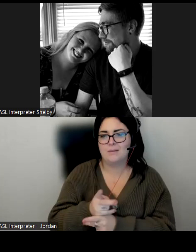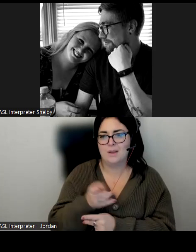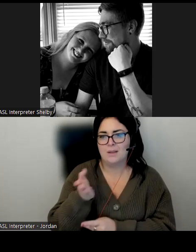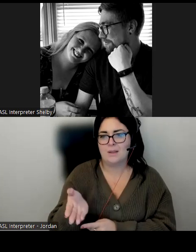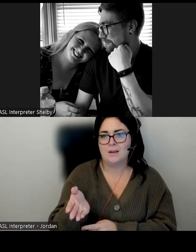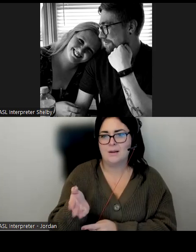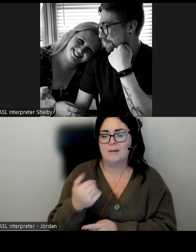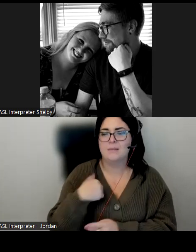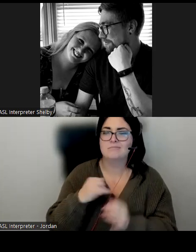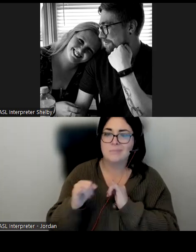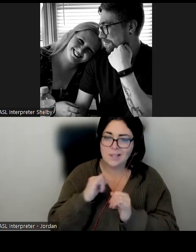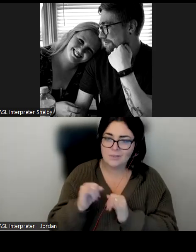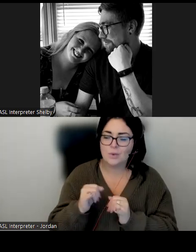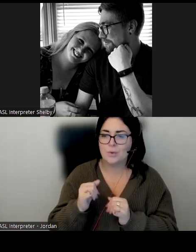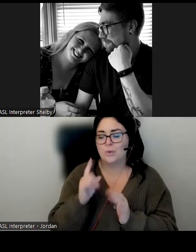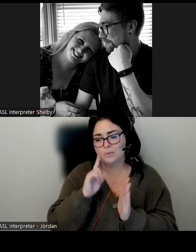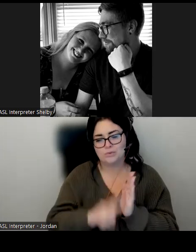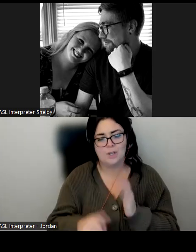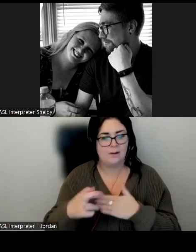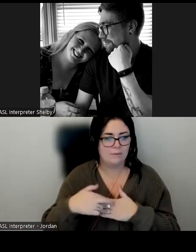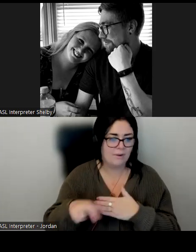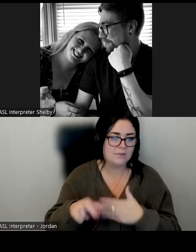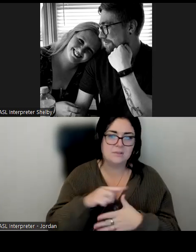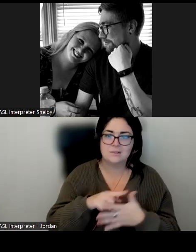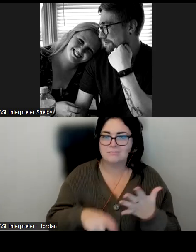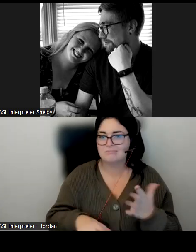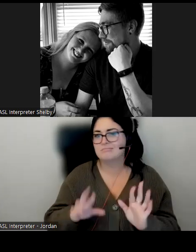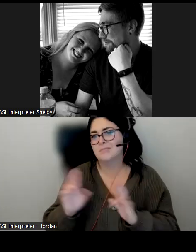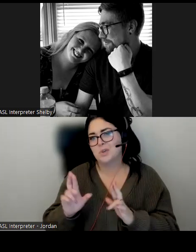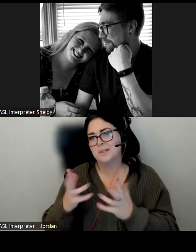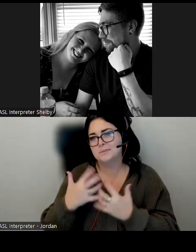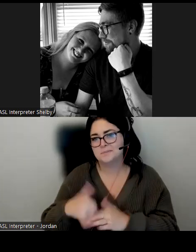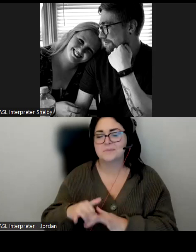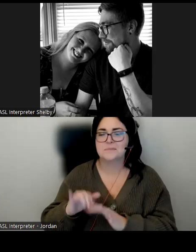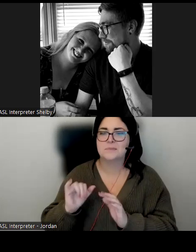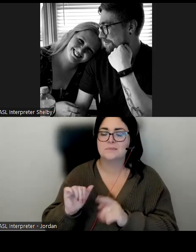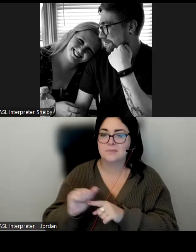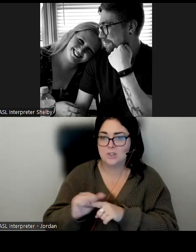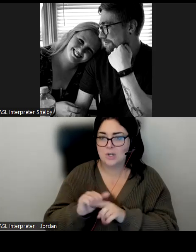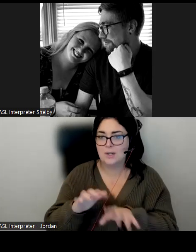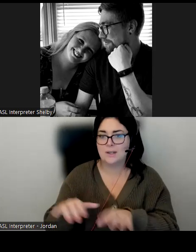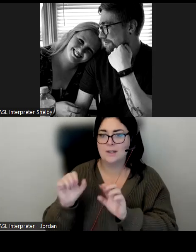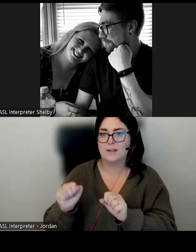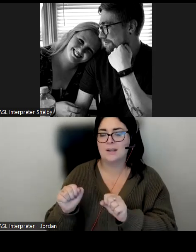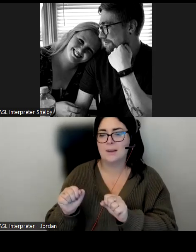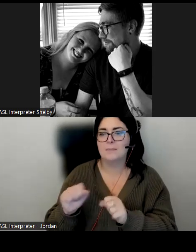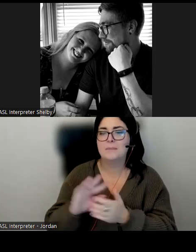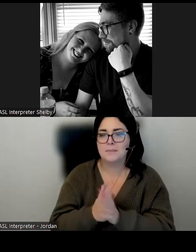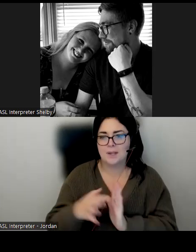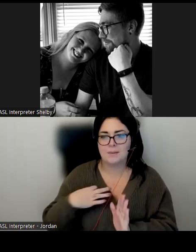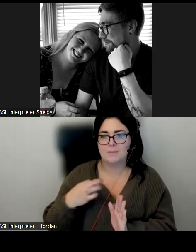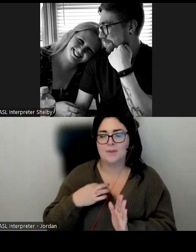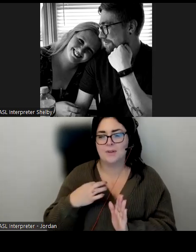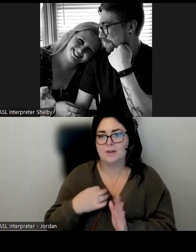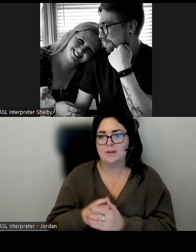will do an interview with you, check your references, make sure you get set up, and do the training with you to become a volunteer. But you just